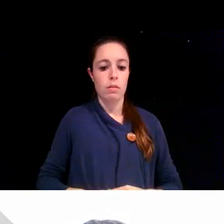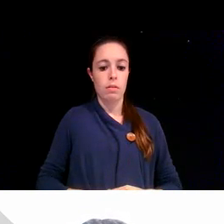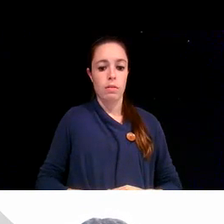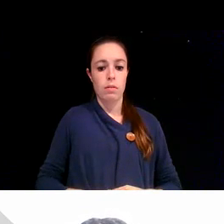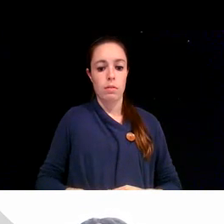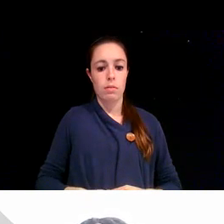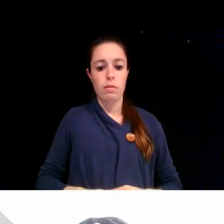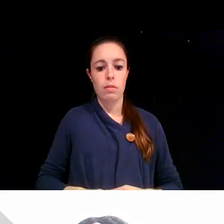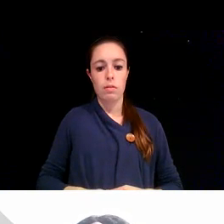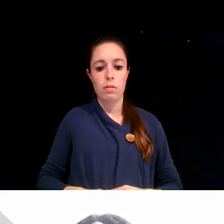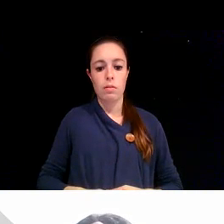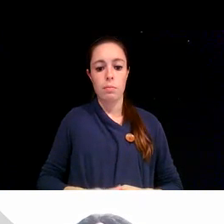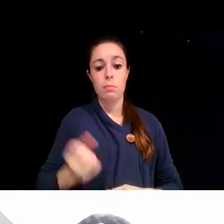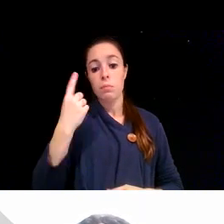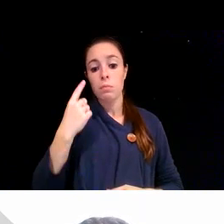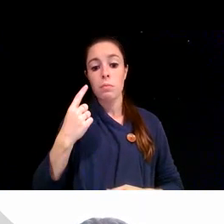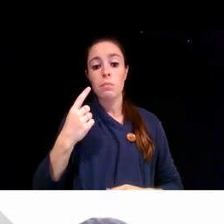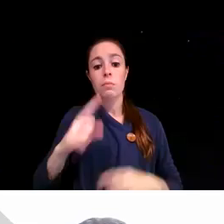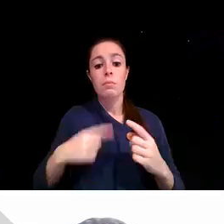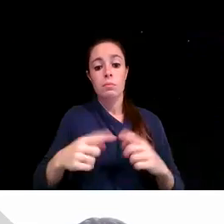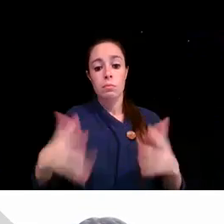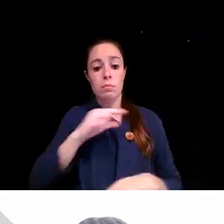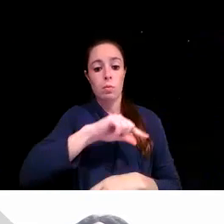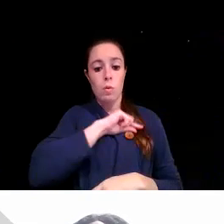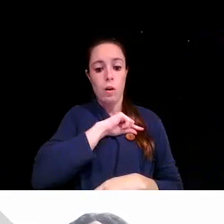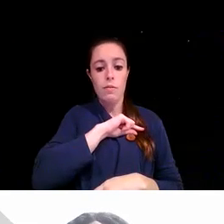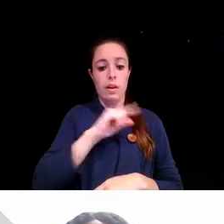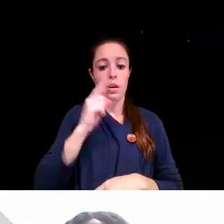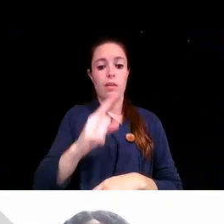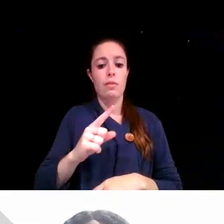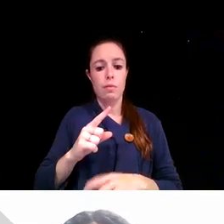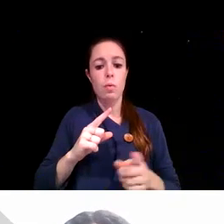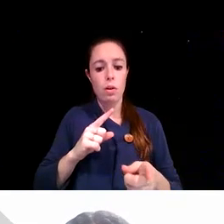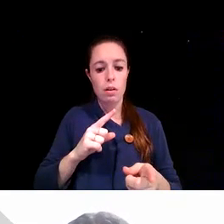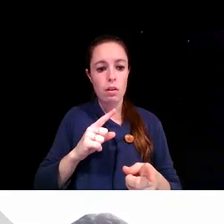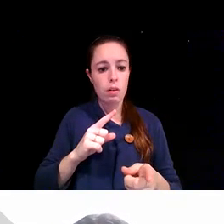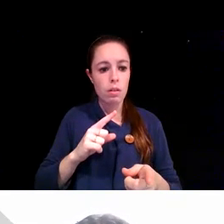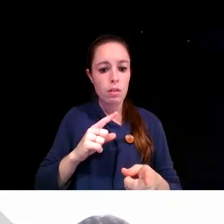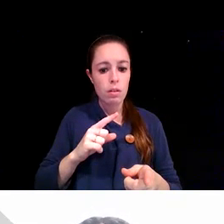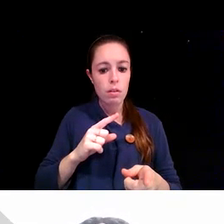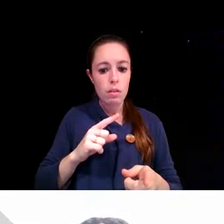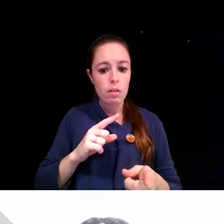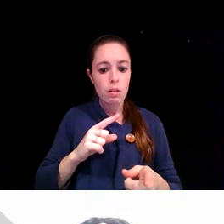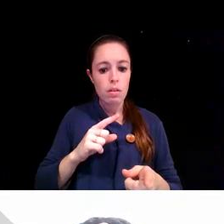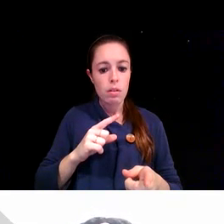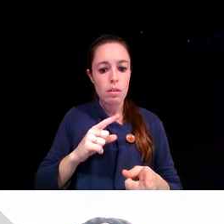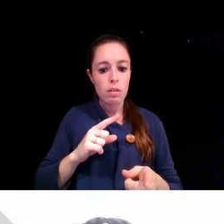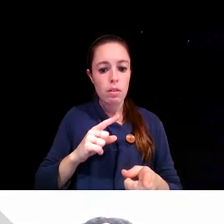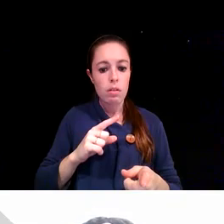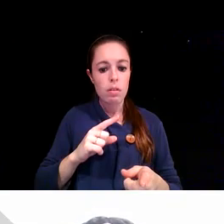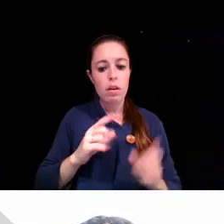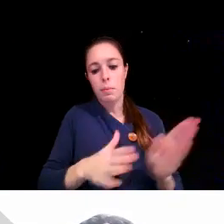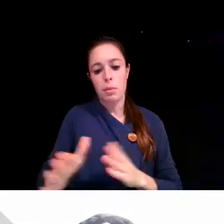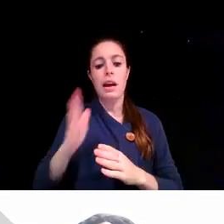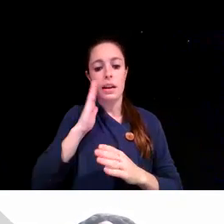The level you qualify for depends on the information entered on the application. Essential Plan 3